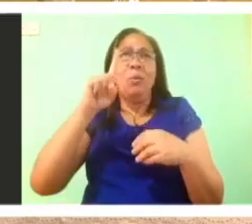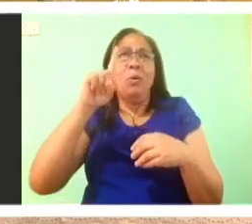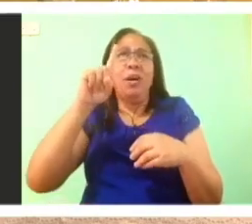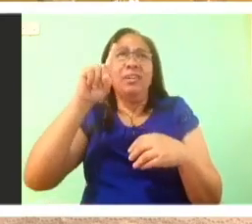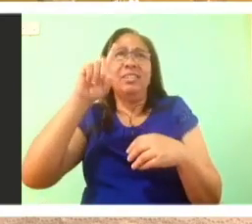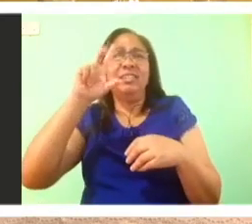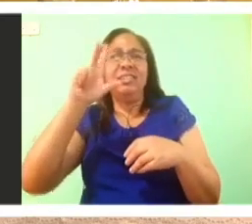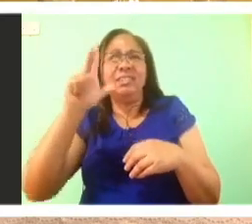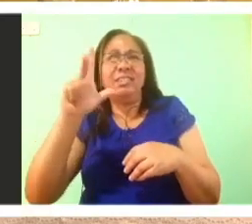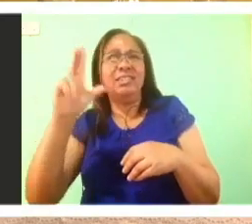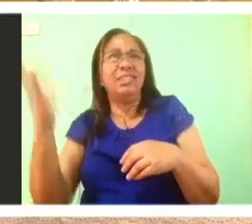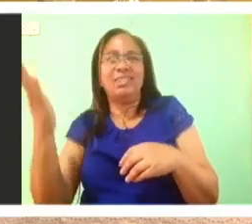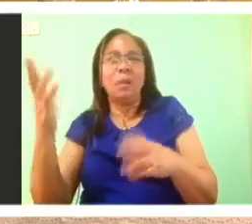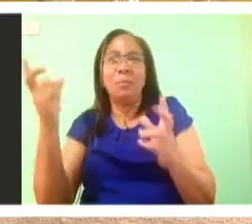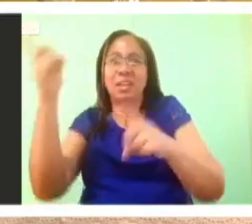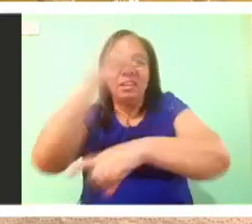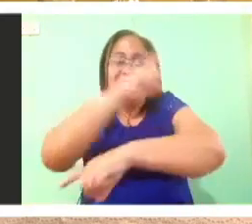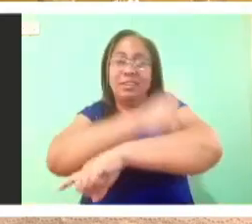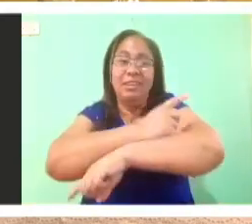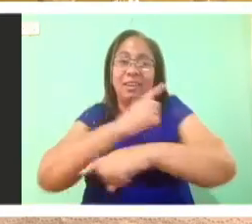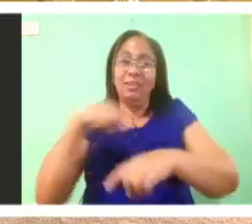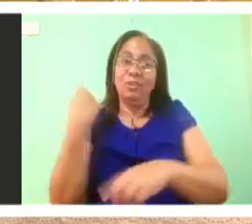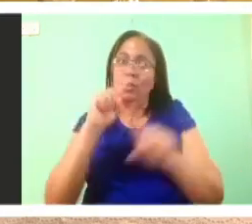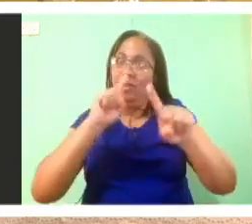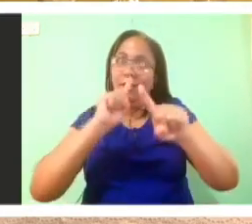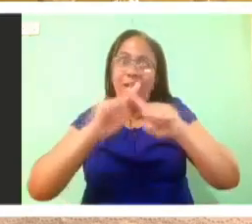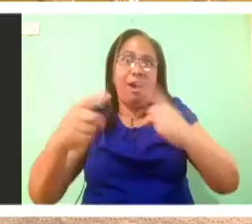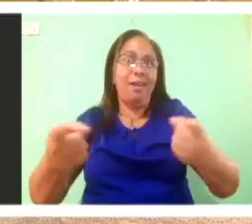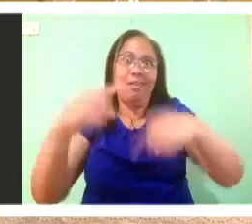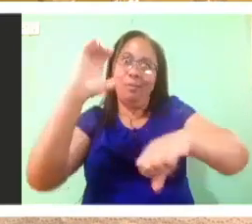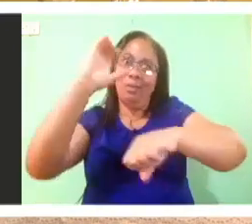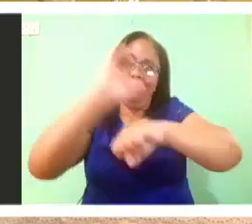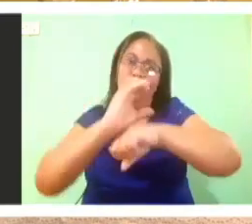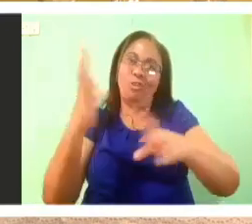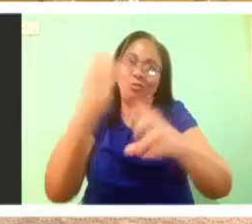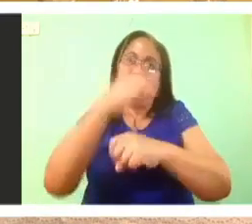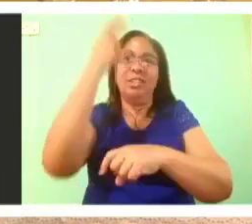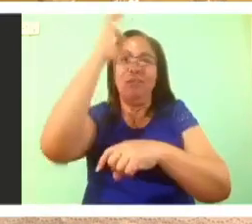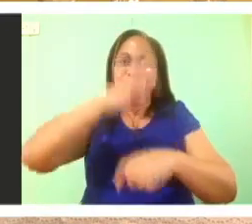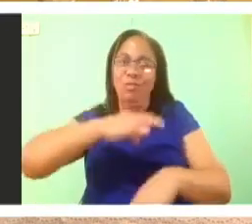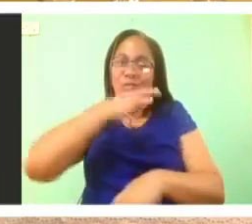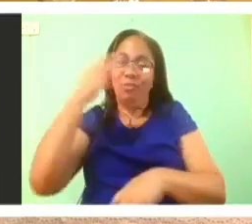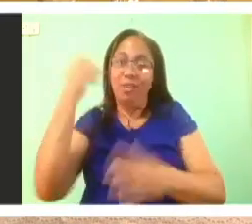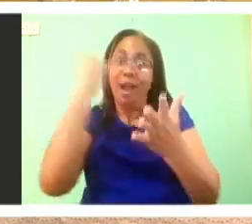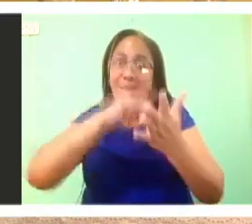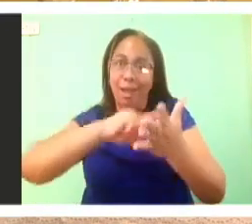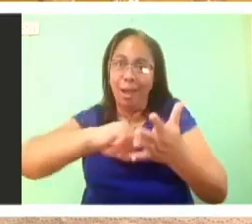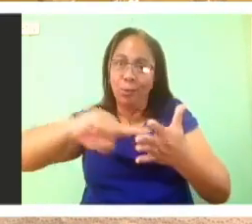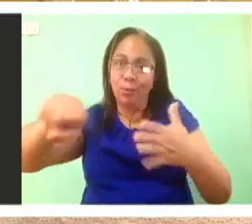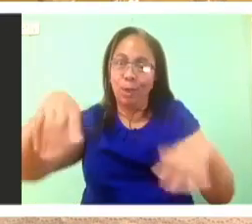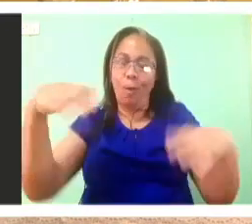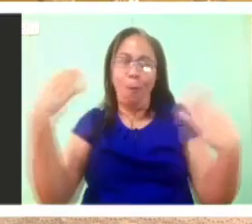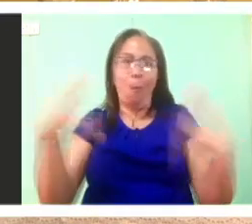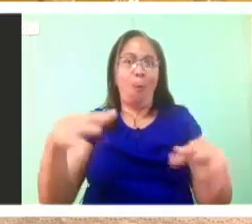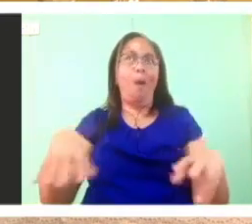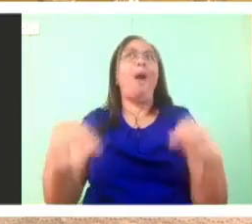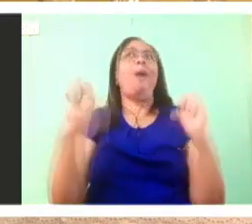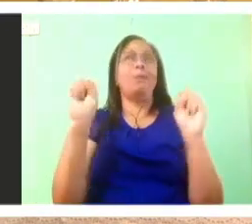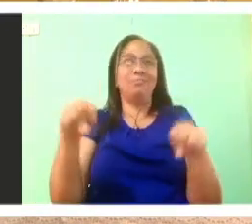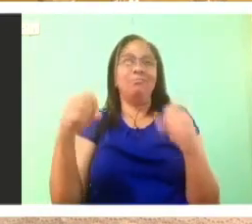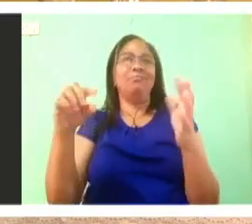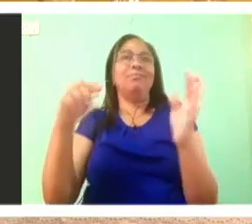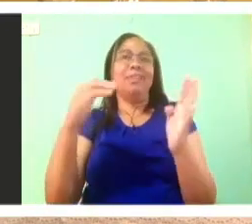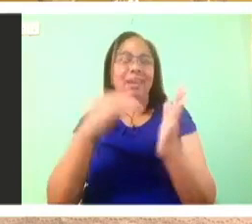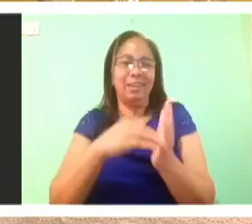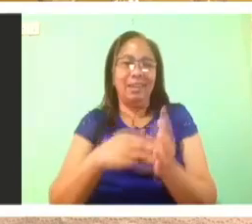had the ability to come to the Eucharist. And next week that comes an end.